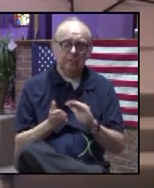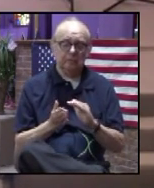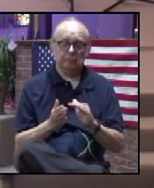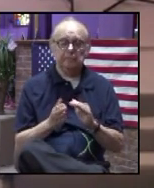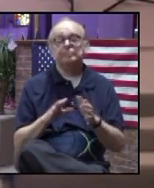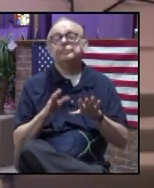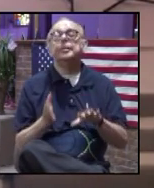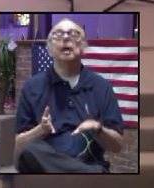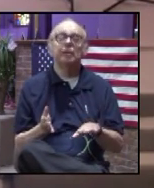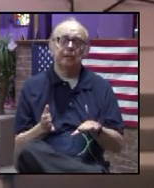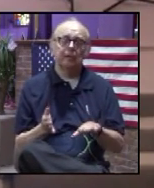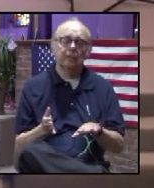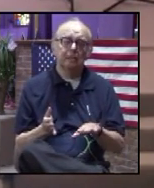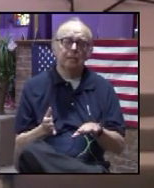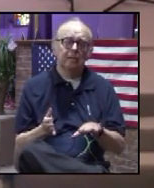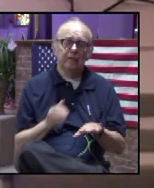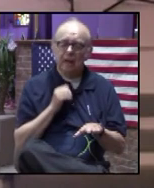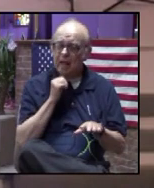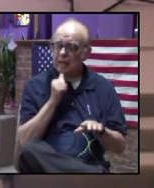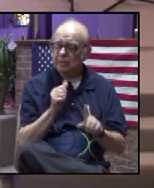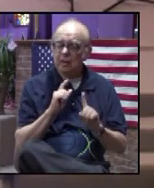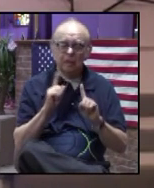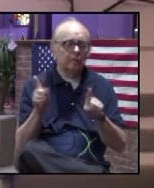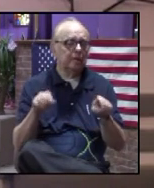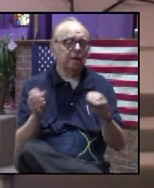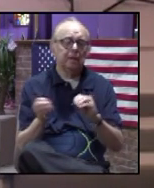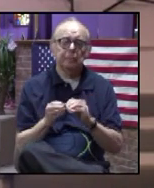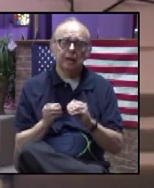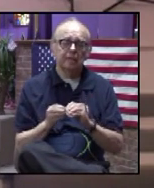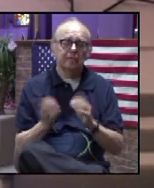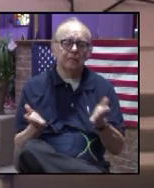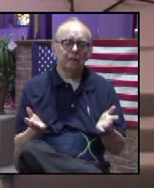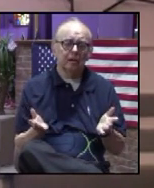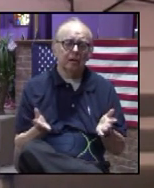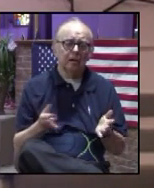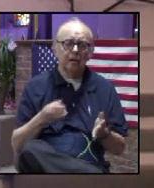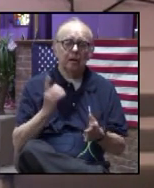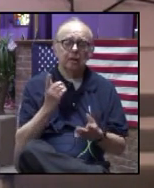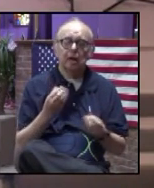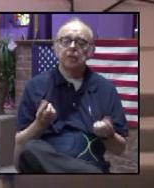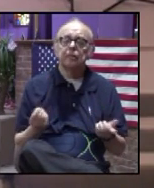dead. It's not going anywhere. But you know what God can do?